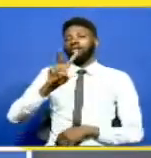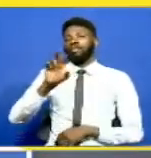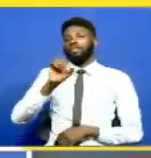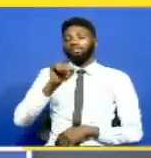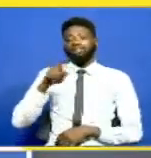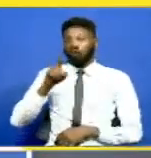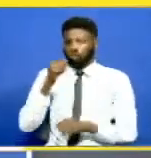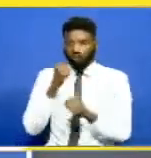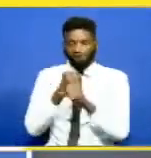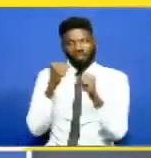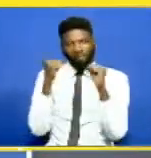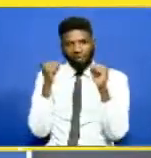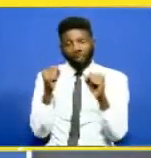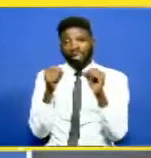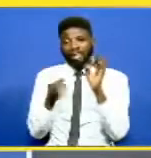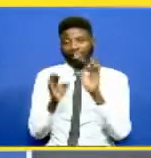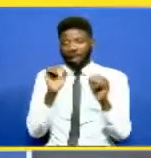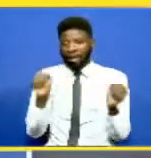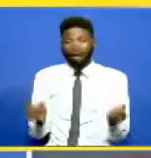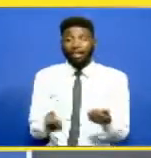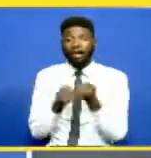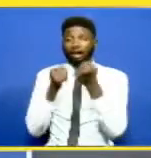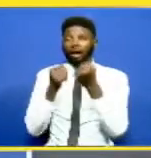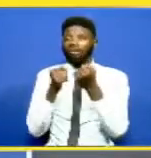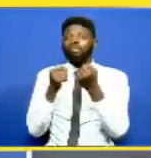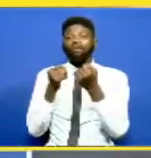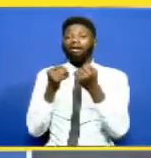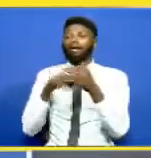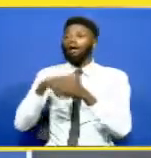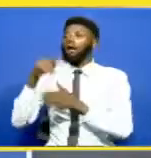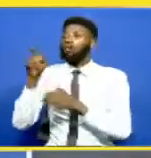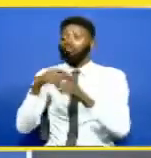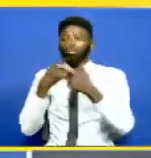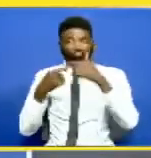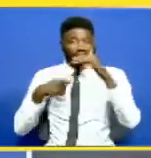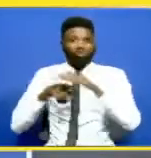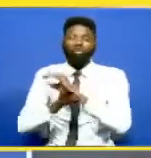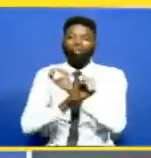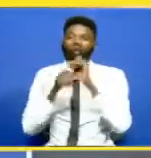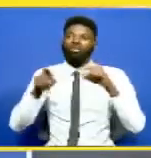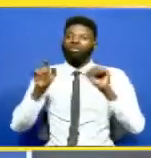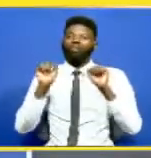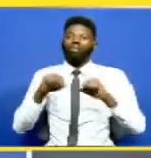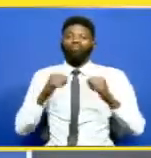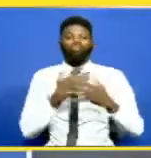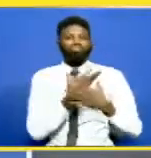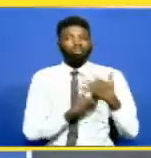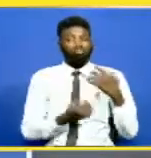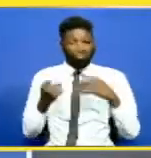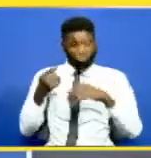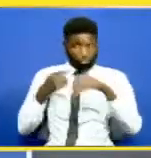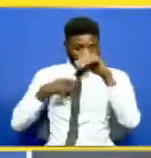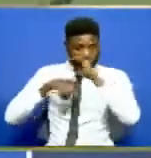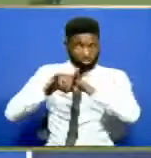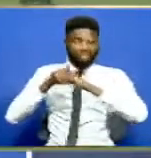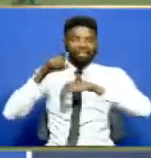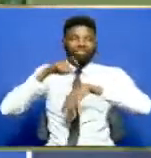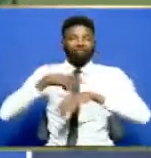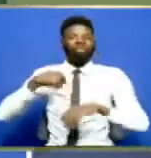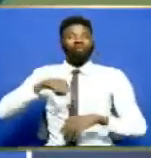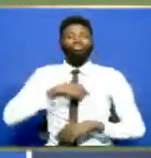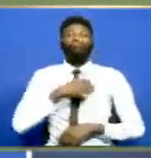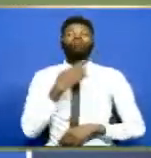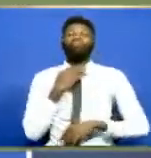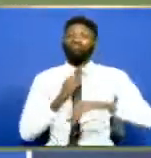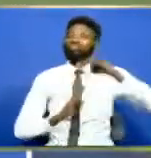angetoka bila kufunga ingekuwa kidogo inamsitisha. Na amefunga wakati ambapo tulikuwa tunatarajia kumuondoa. Kwa hivyo nafurahi kwa The